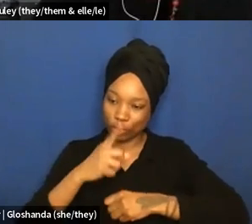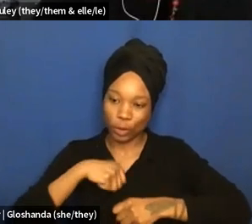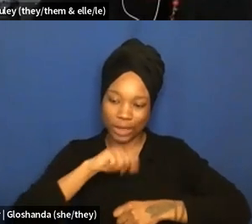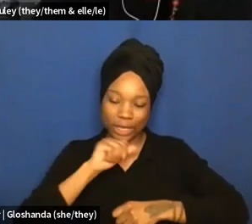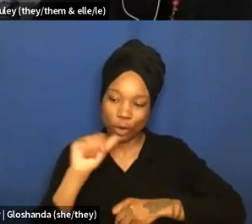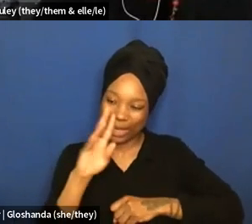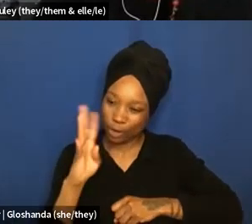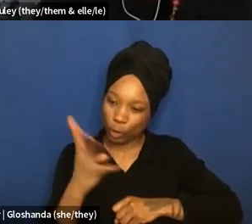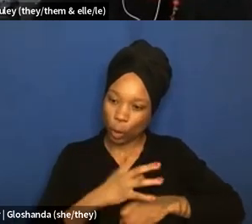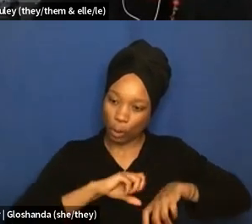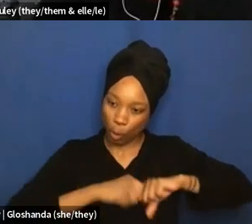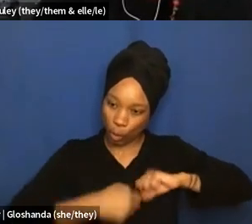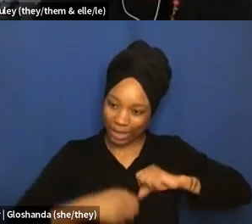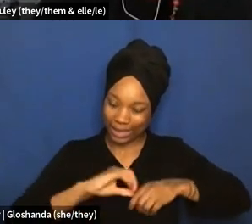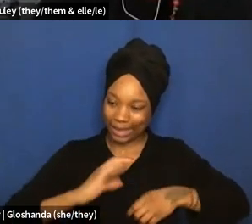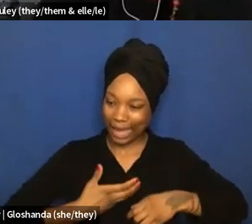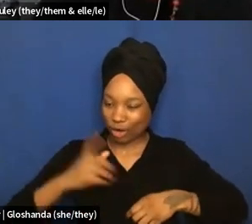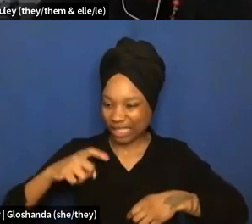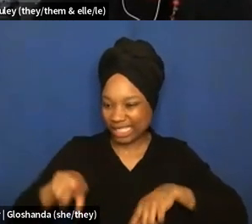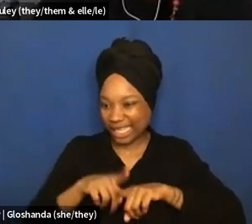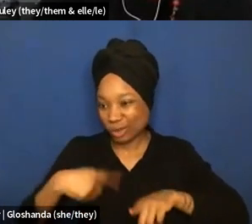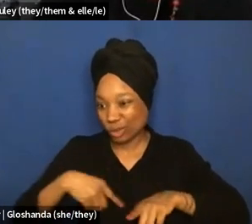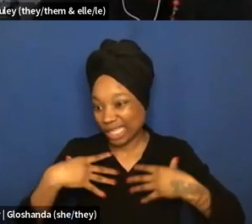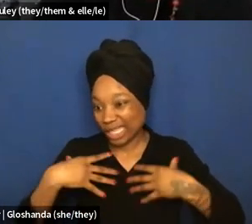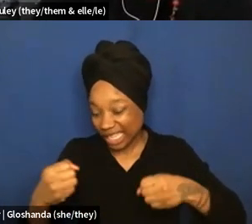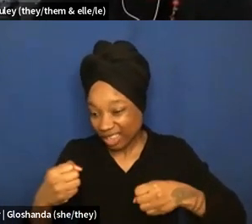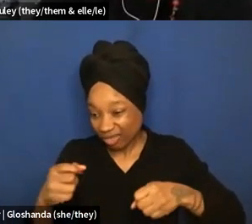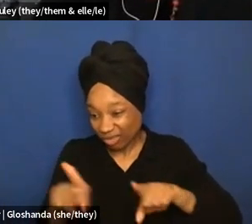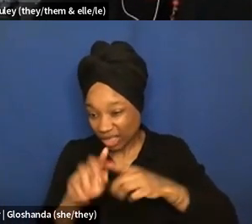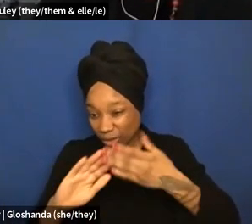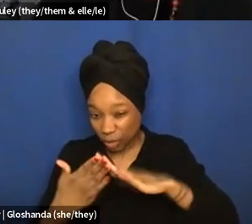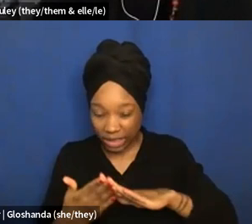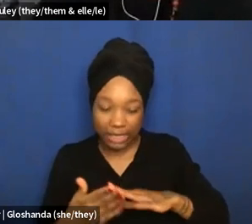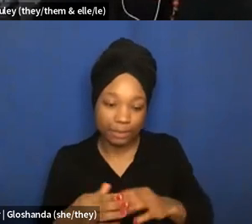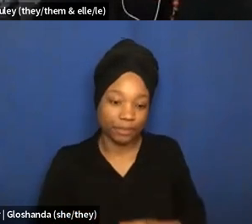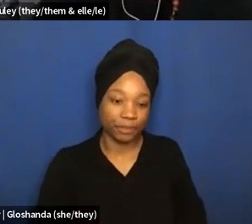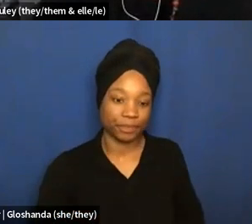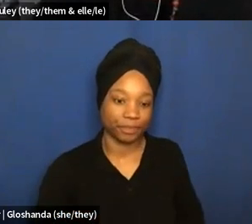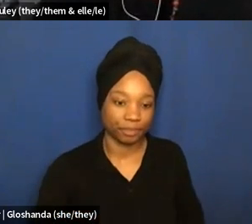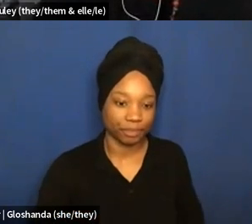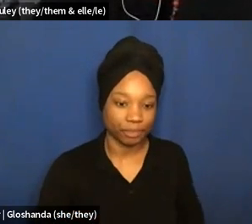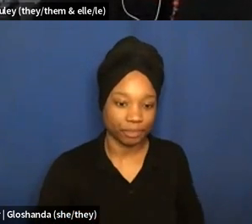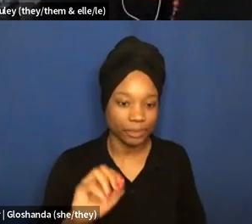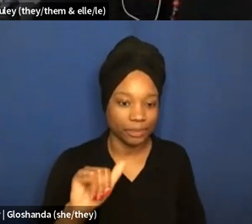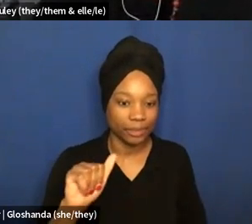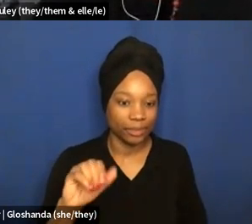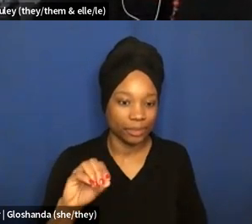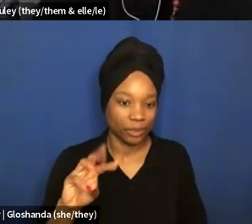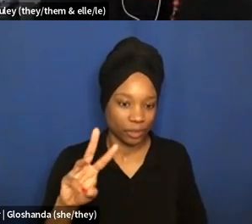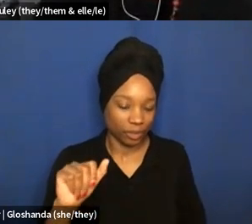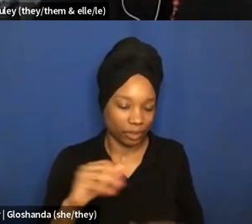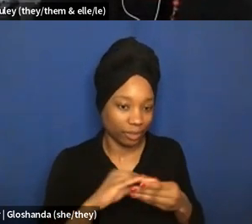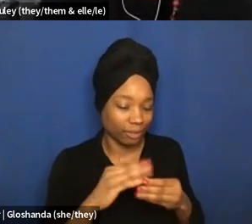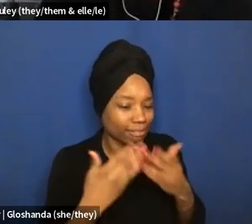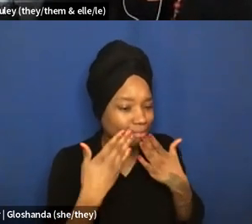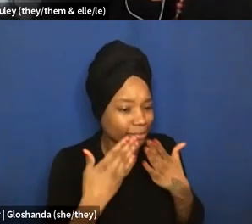community. Mm-hmm. And Gretchen, yeah, no, thank you so much, because you have opened up so much for us to think